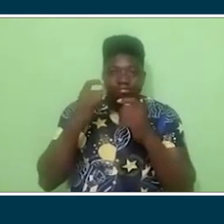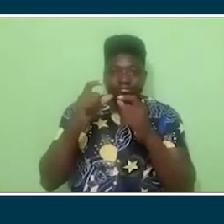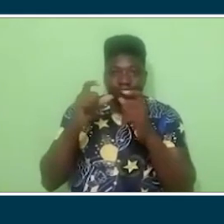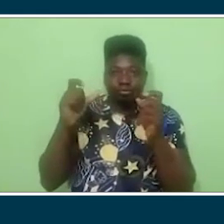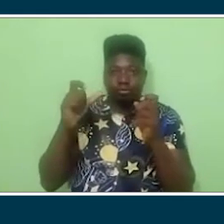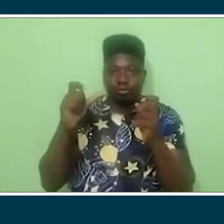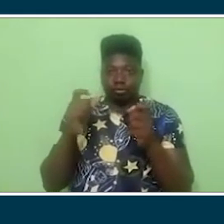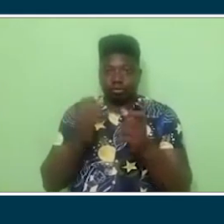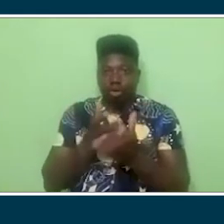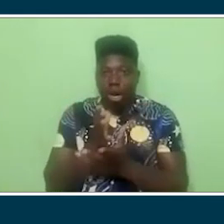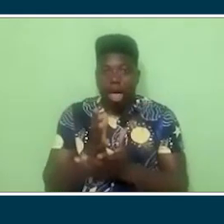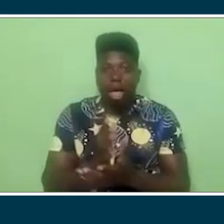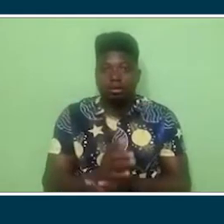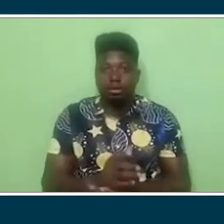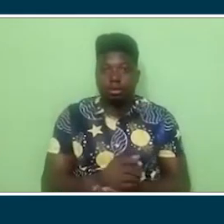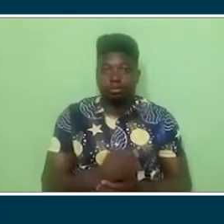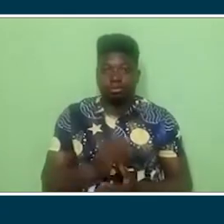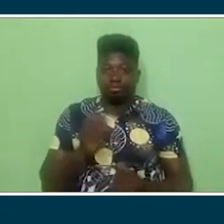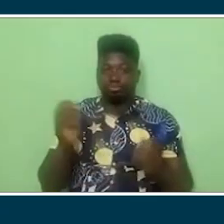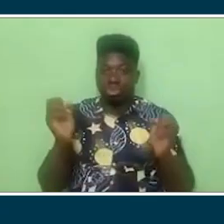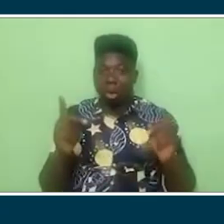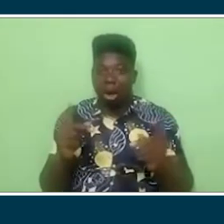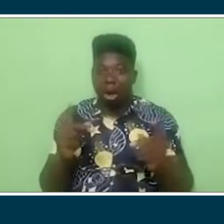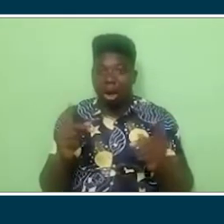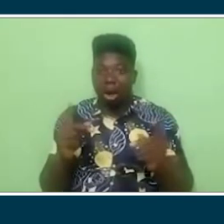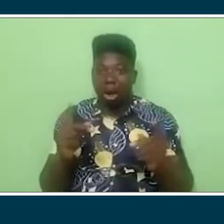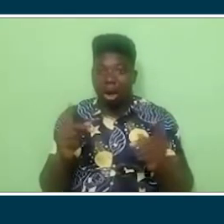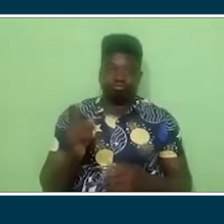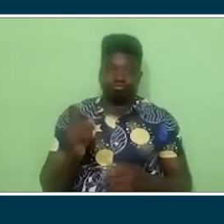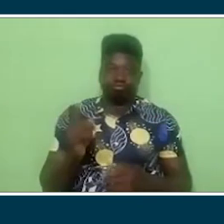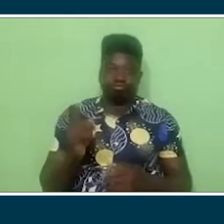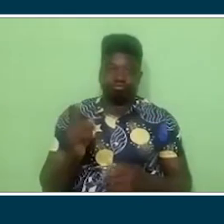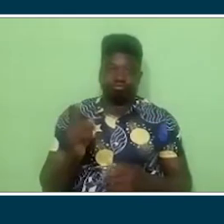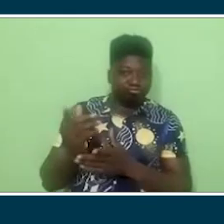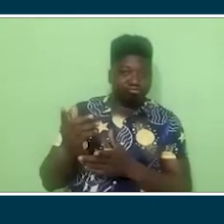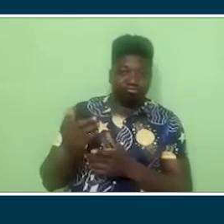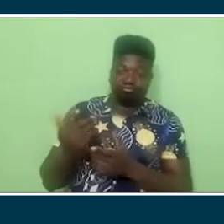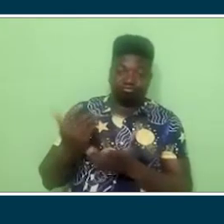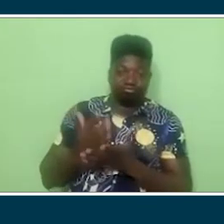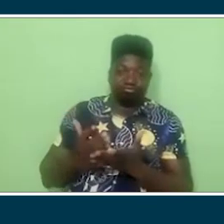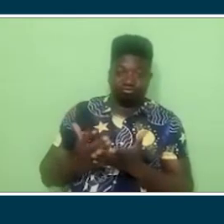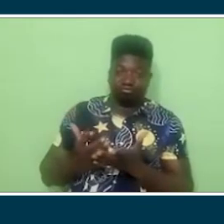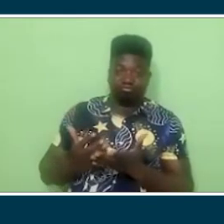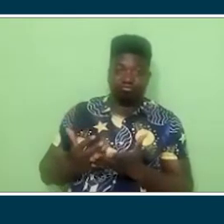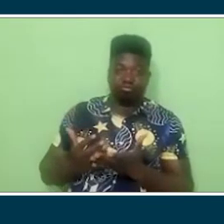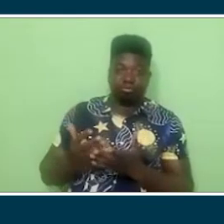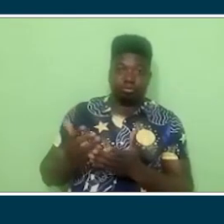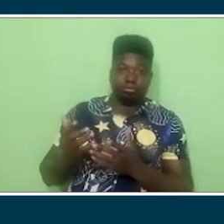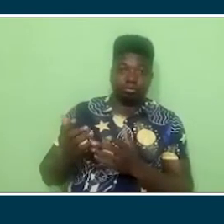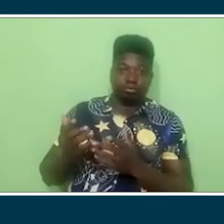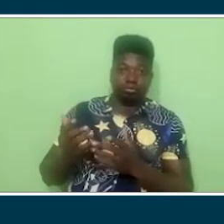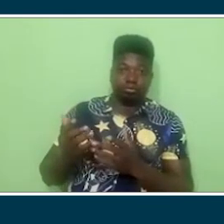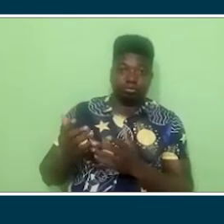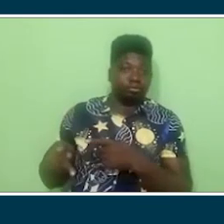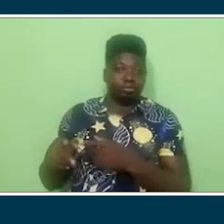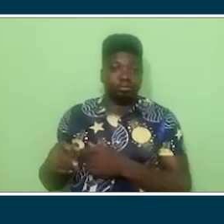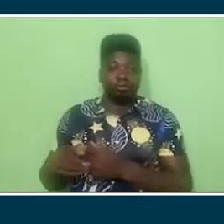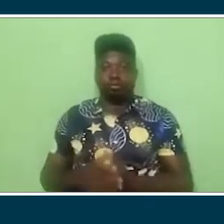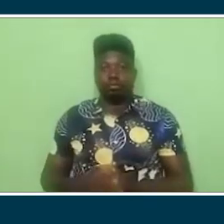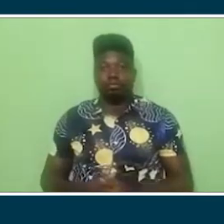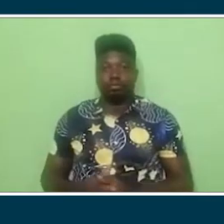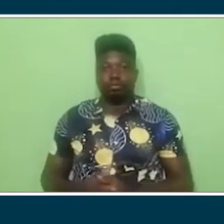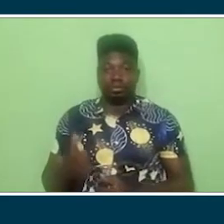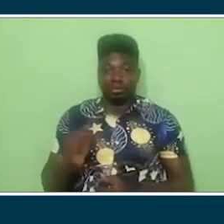I am doing this to somebody because of insert reasoning that the psychosis goes through. Is